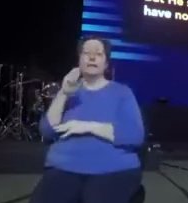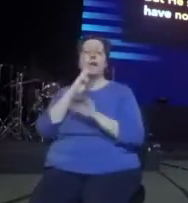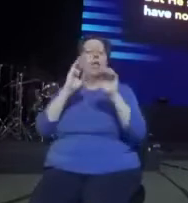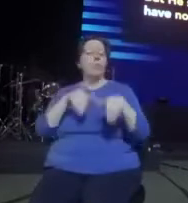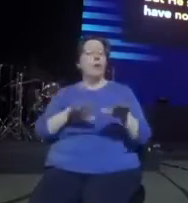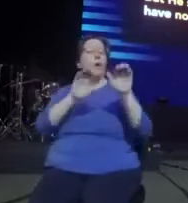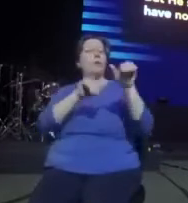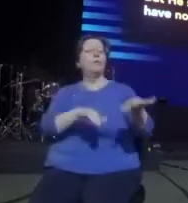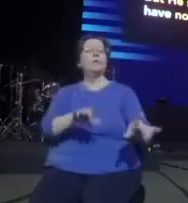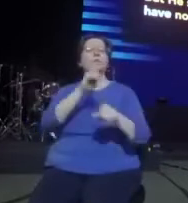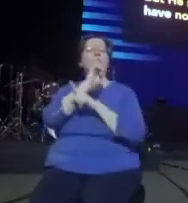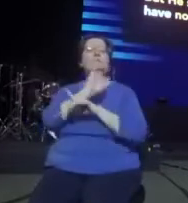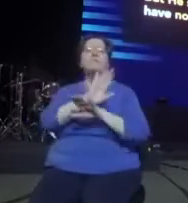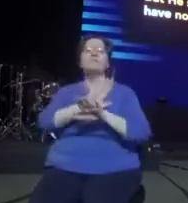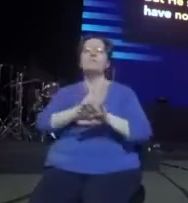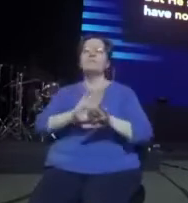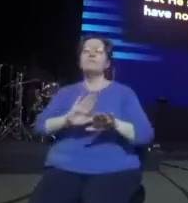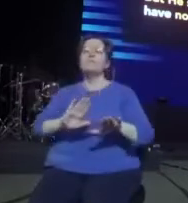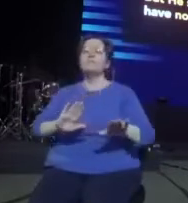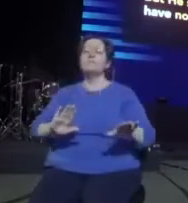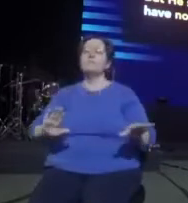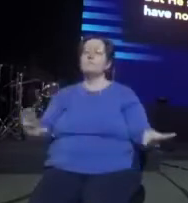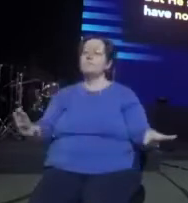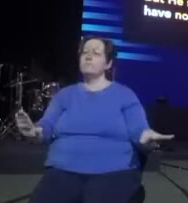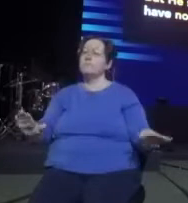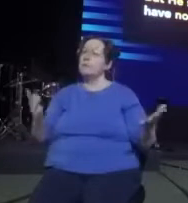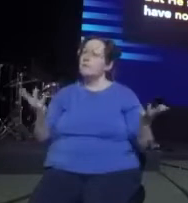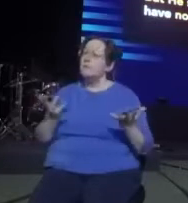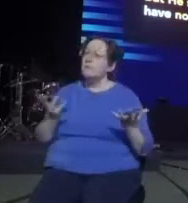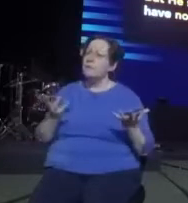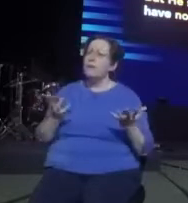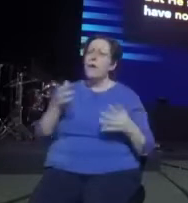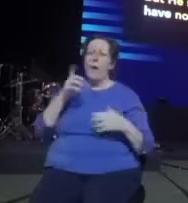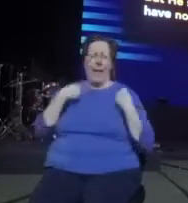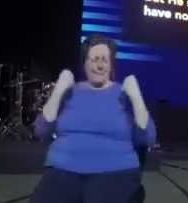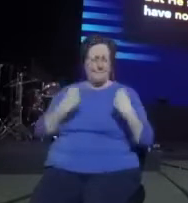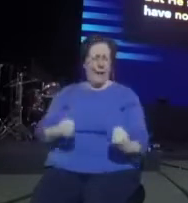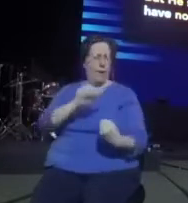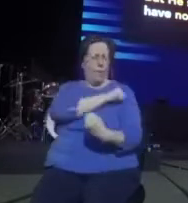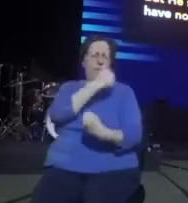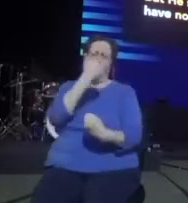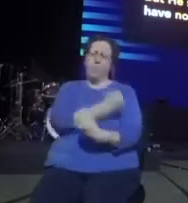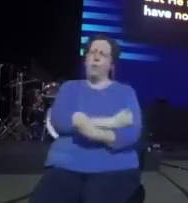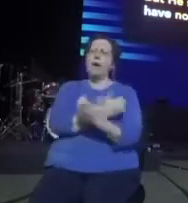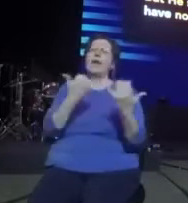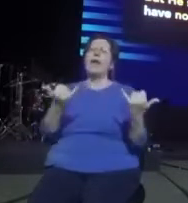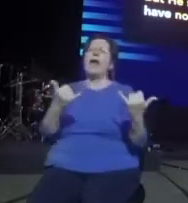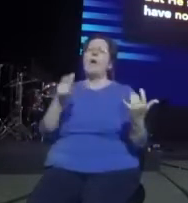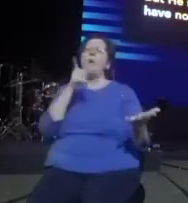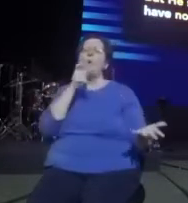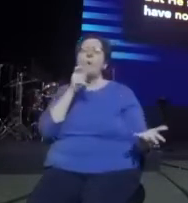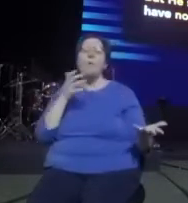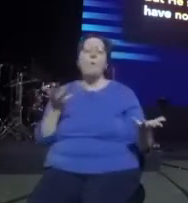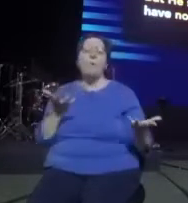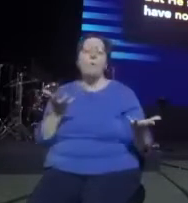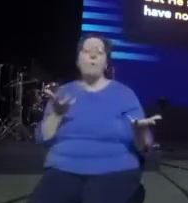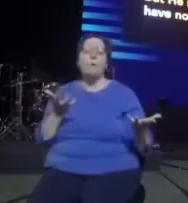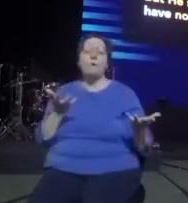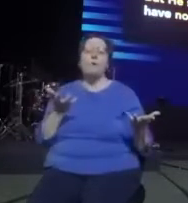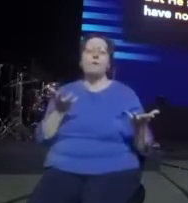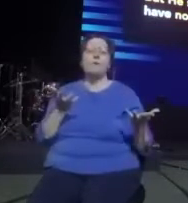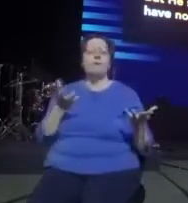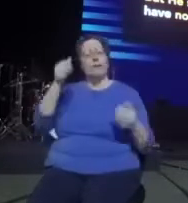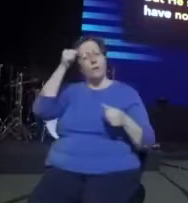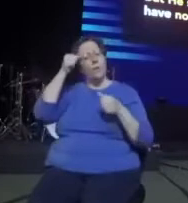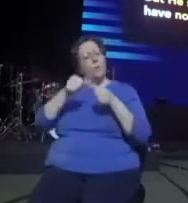settle down, be still, and it was still. My goodness sakes alive. Who has the authority now? And do you